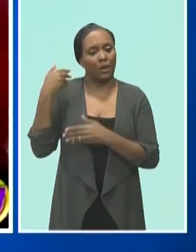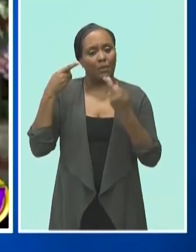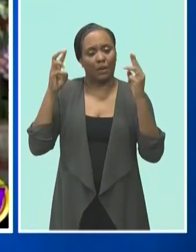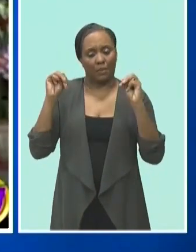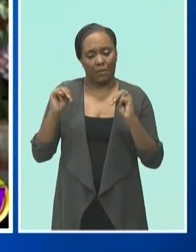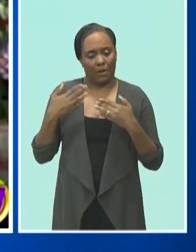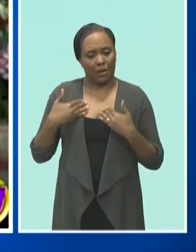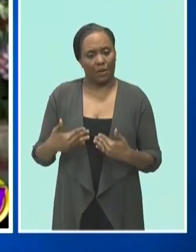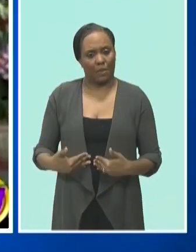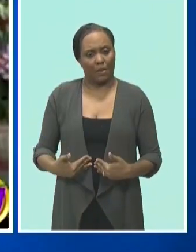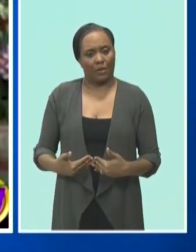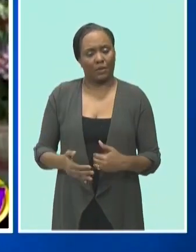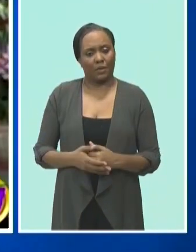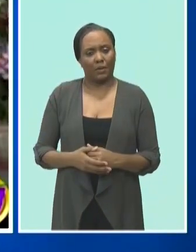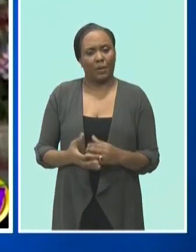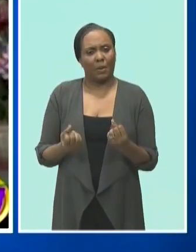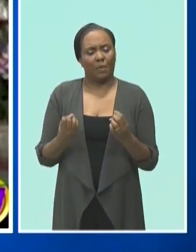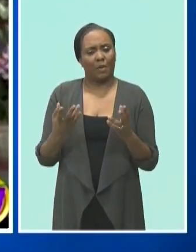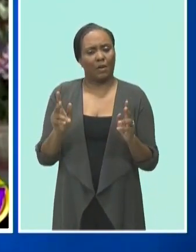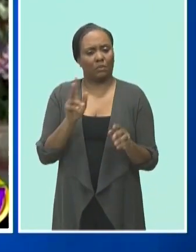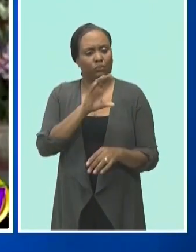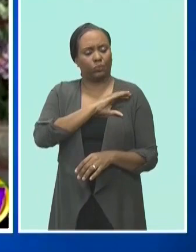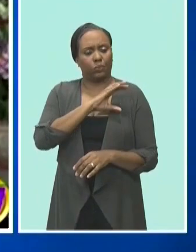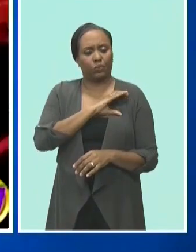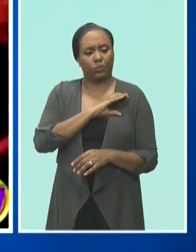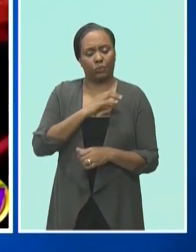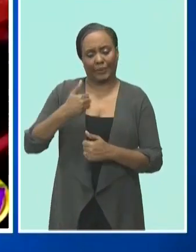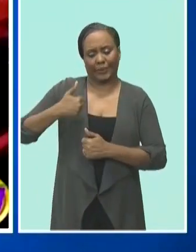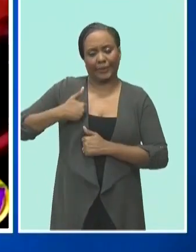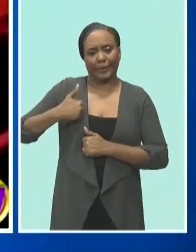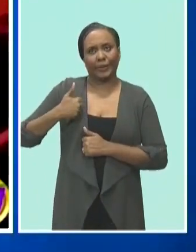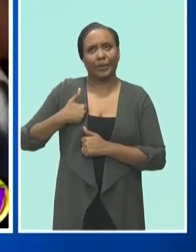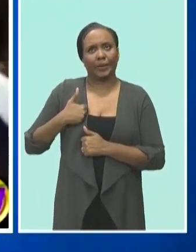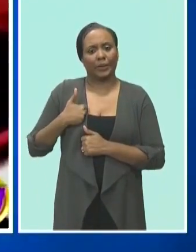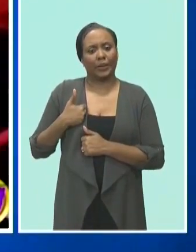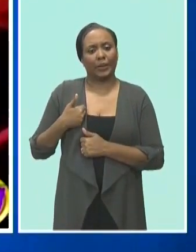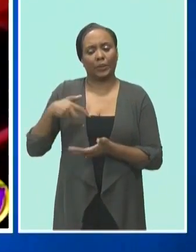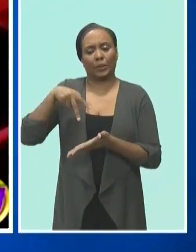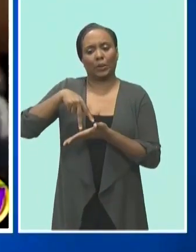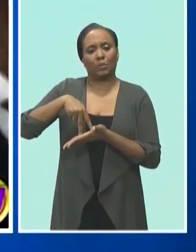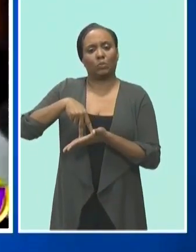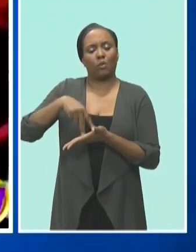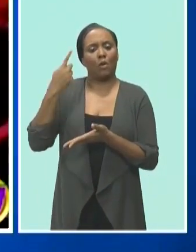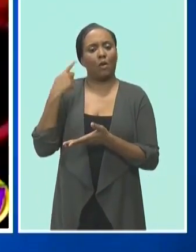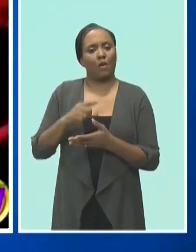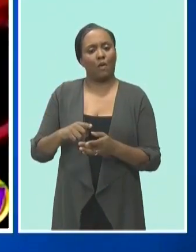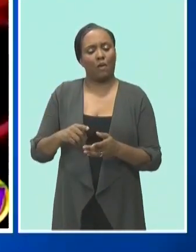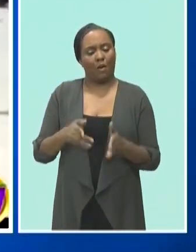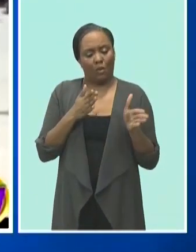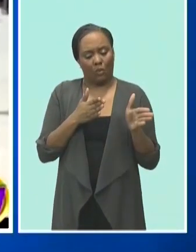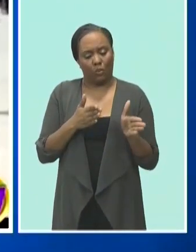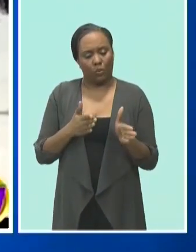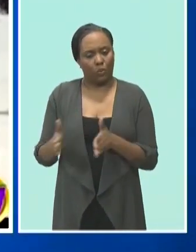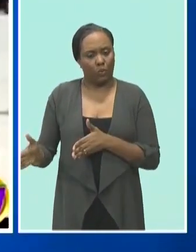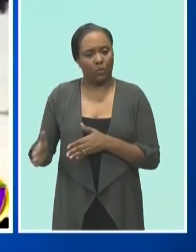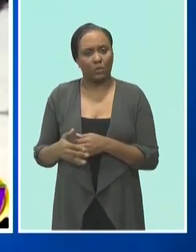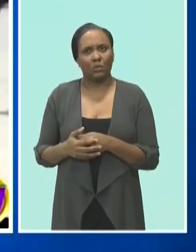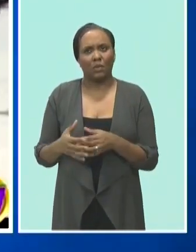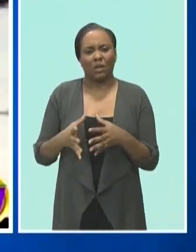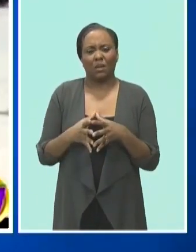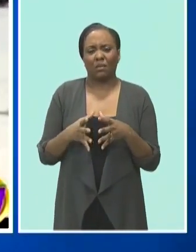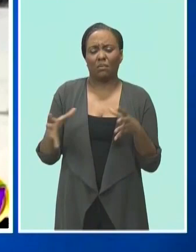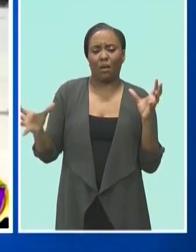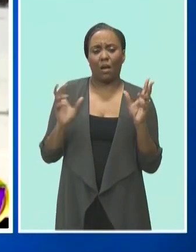Force and officers of the Jamaica Constabulary Force maintained order. There was, as expected, a